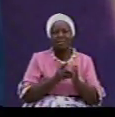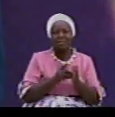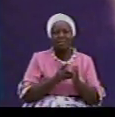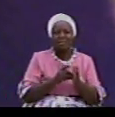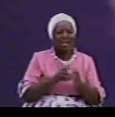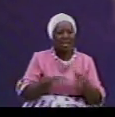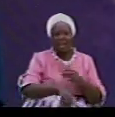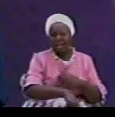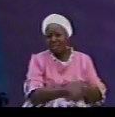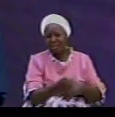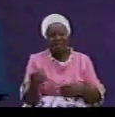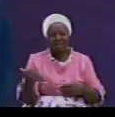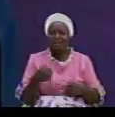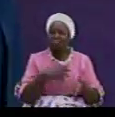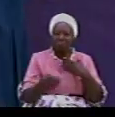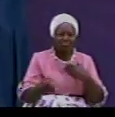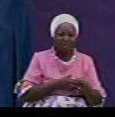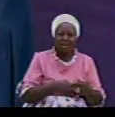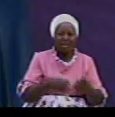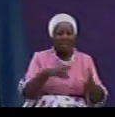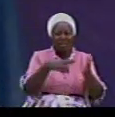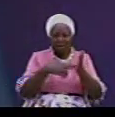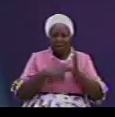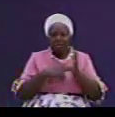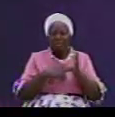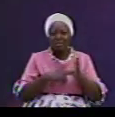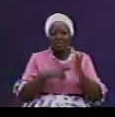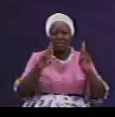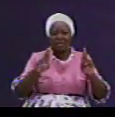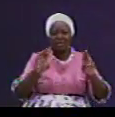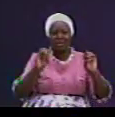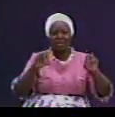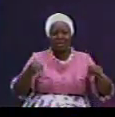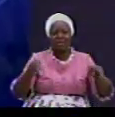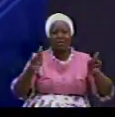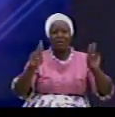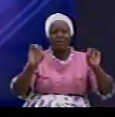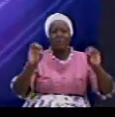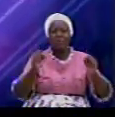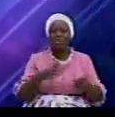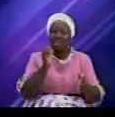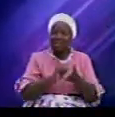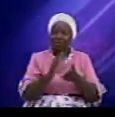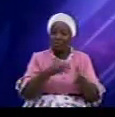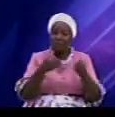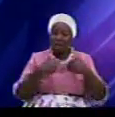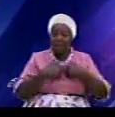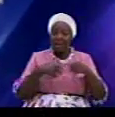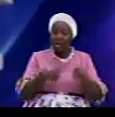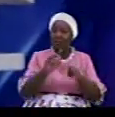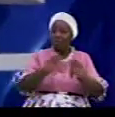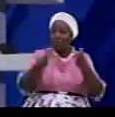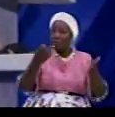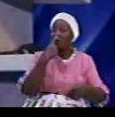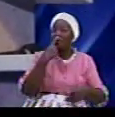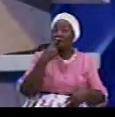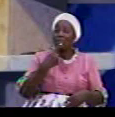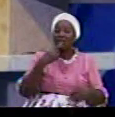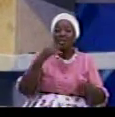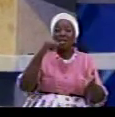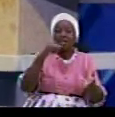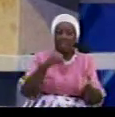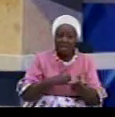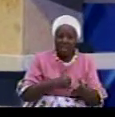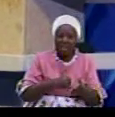whatsoever request you have, as you open your mouth, it will be